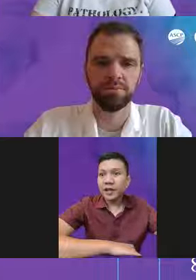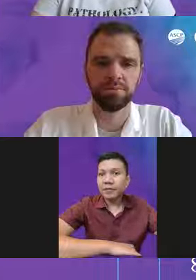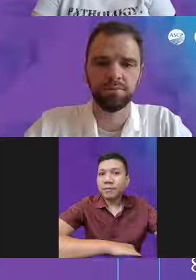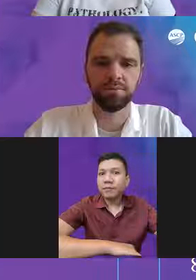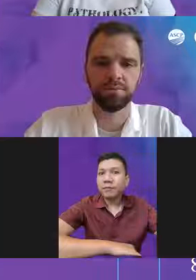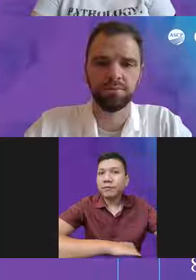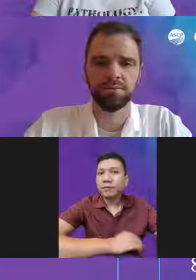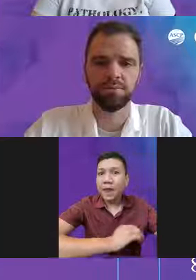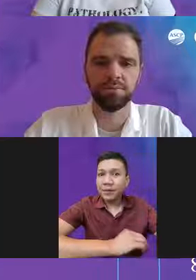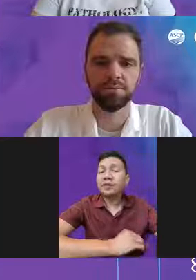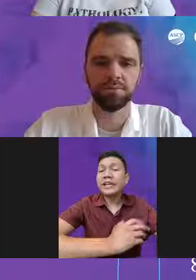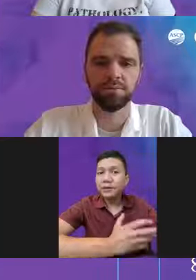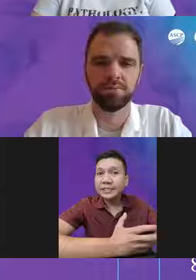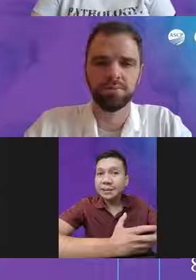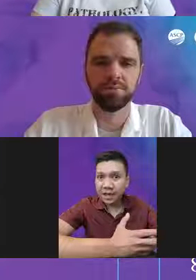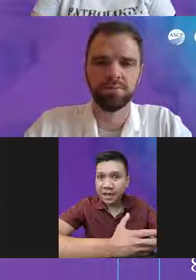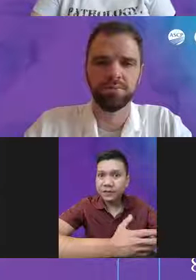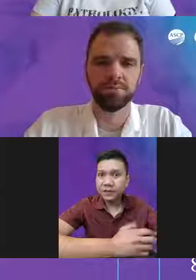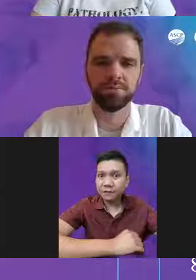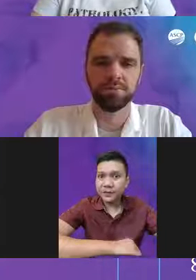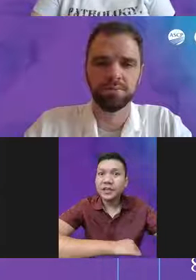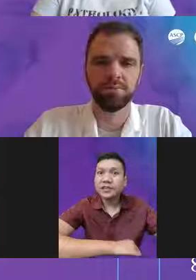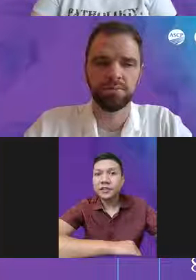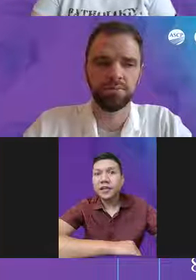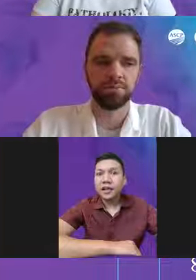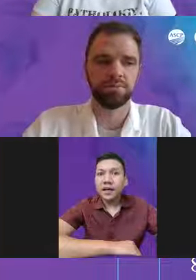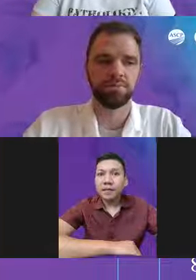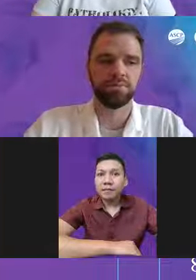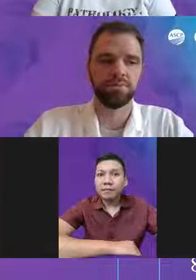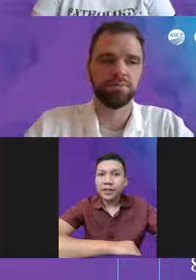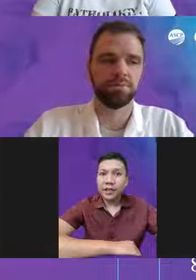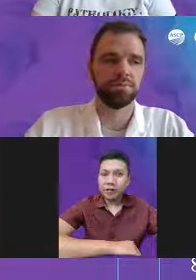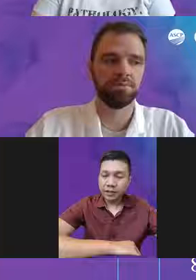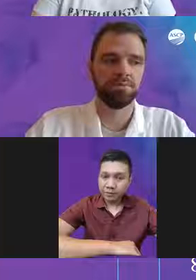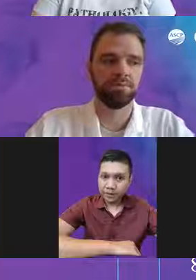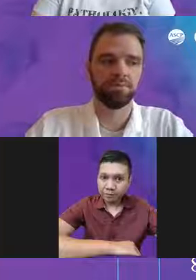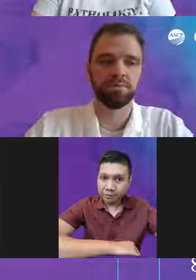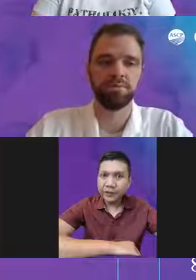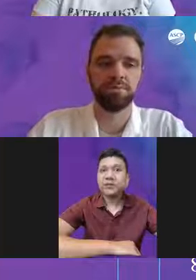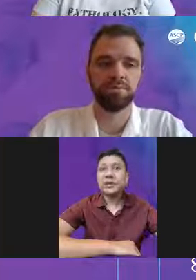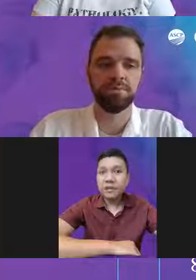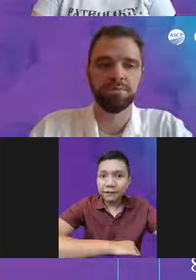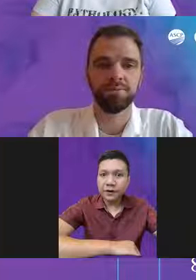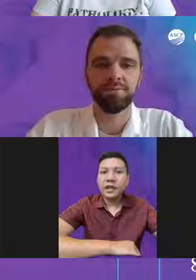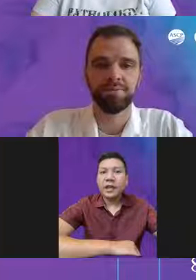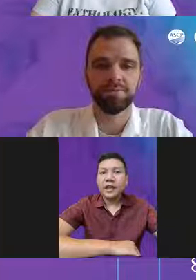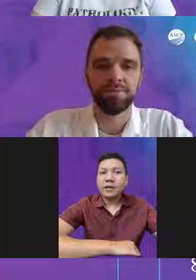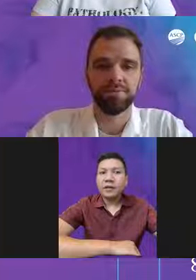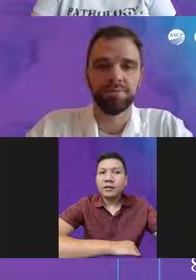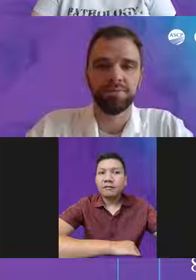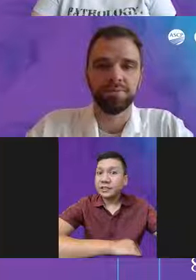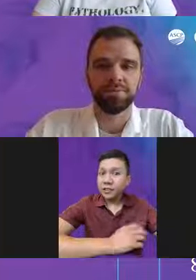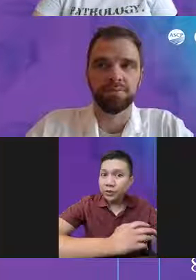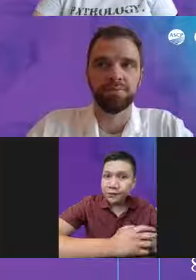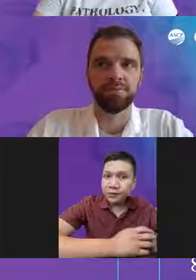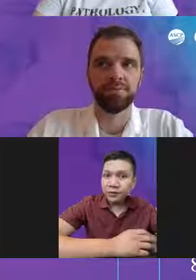of rapid or increased demand of red cells in periphery to the liver.